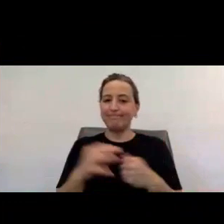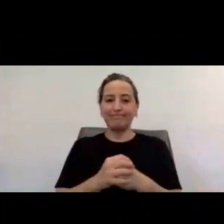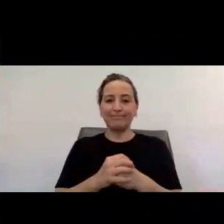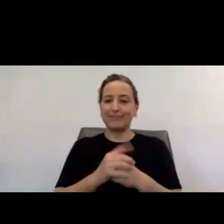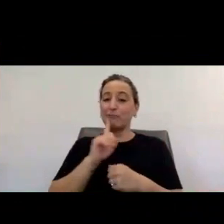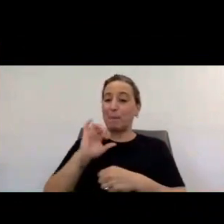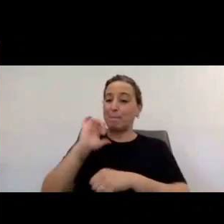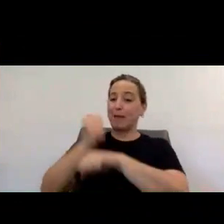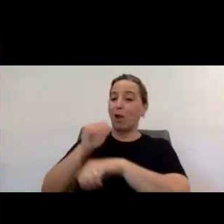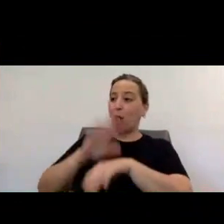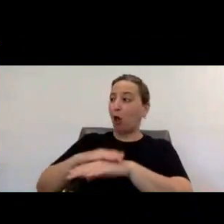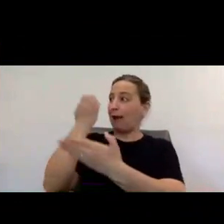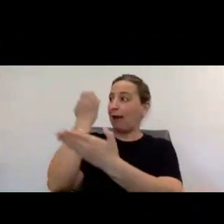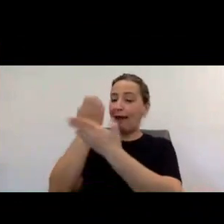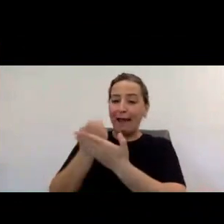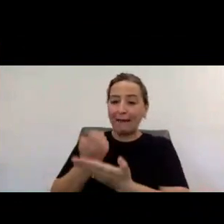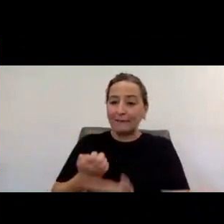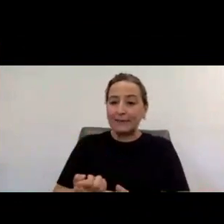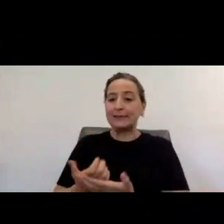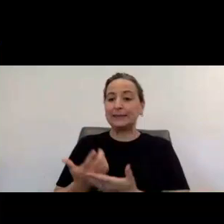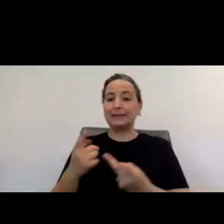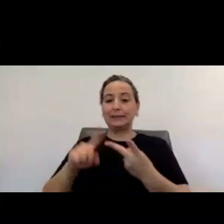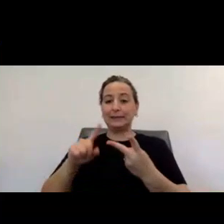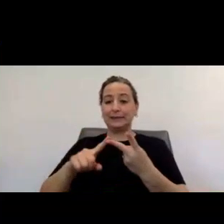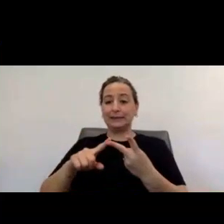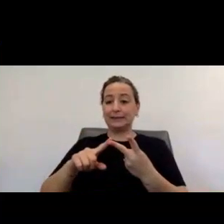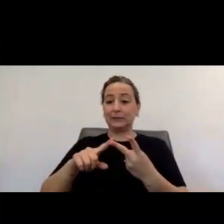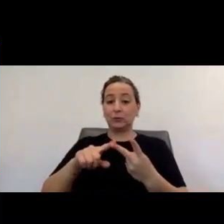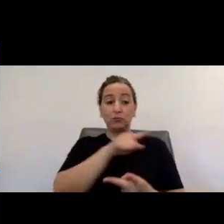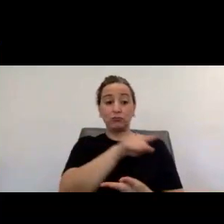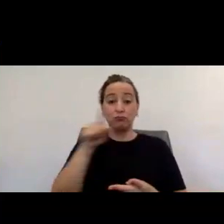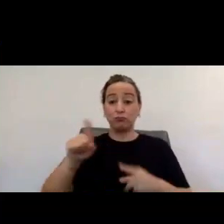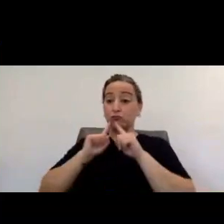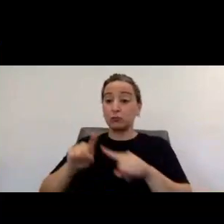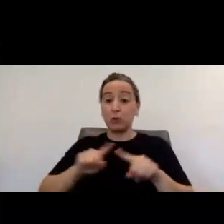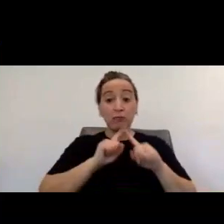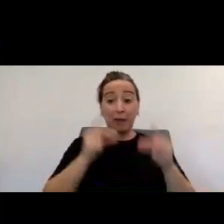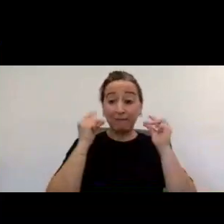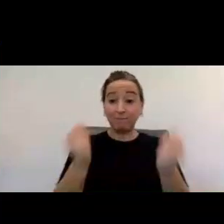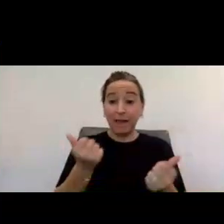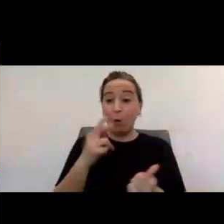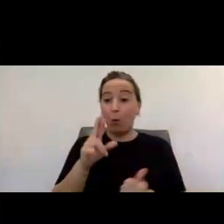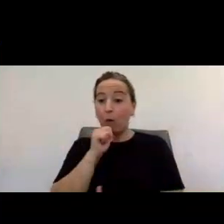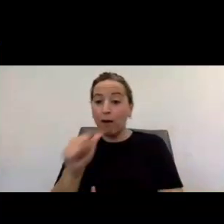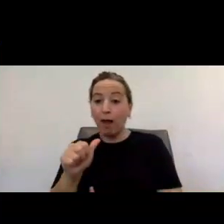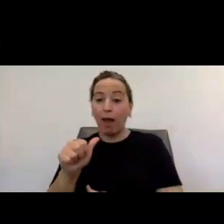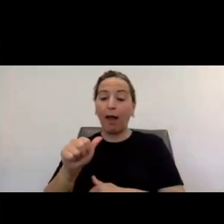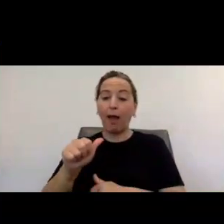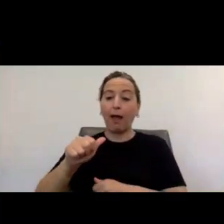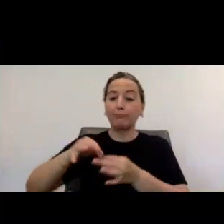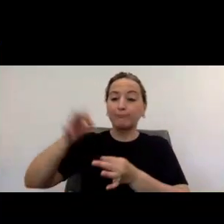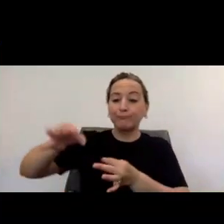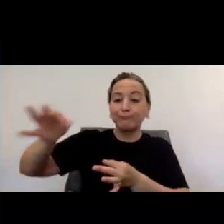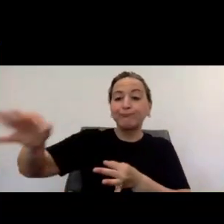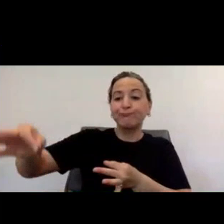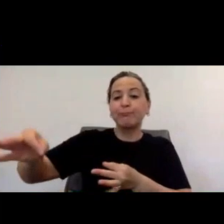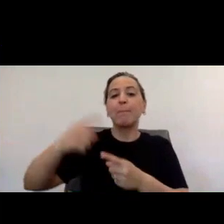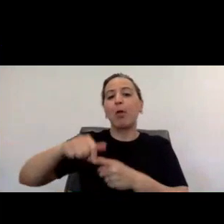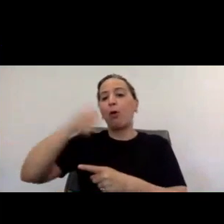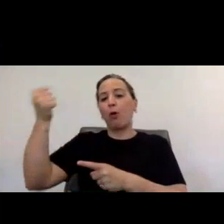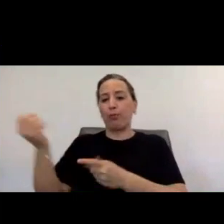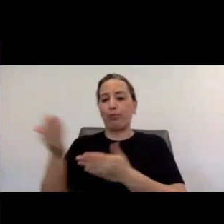based on the evidence, how speedy the responses are from both parties, as well as other factors.